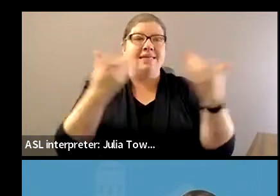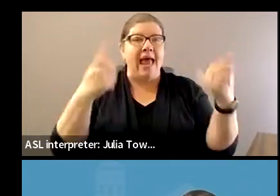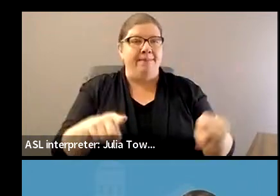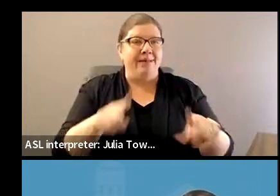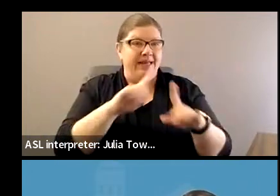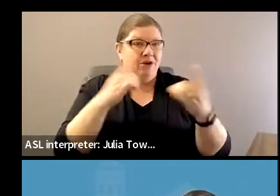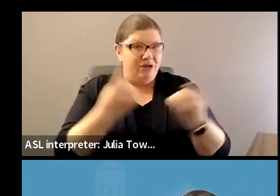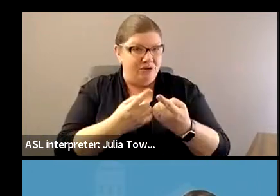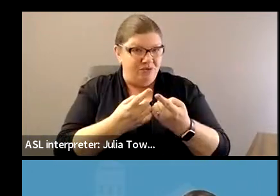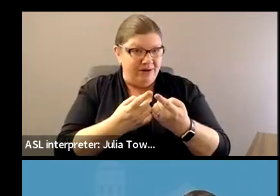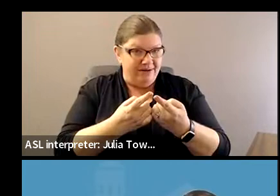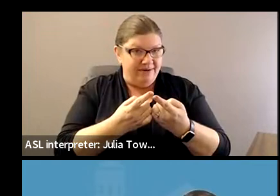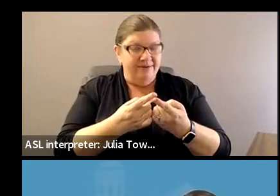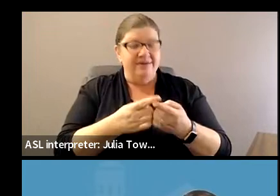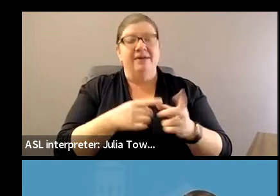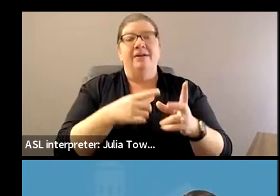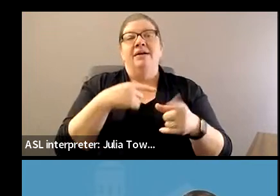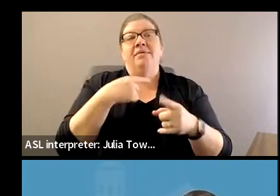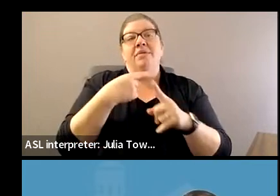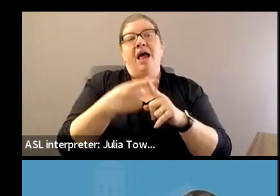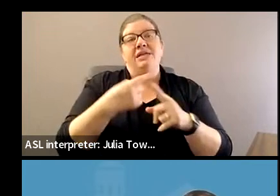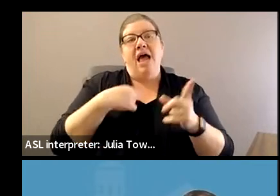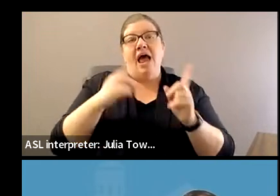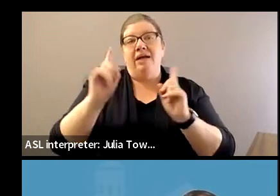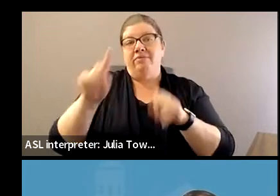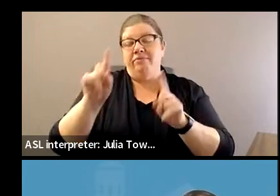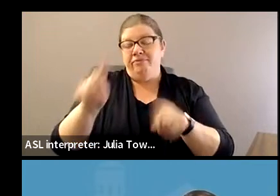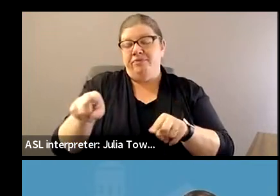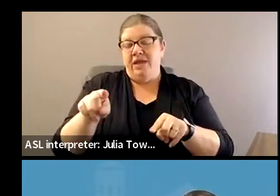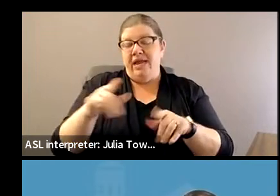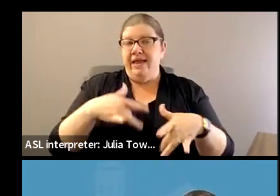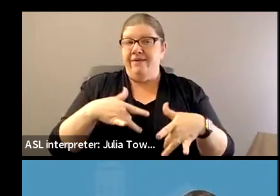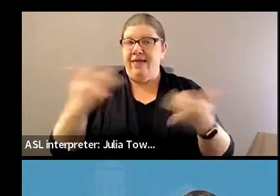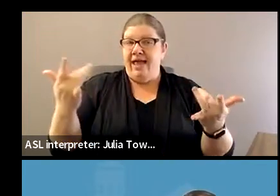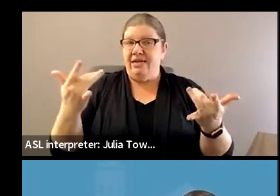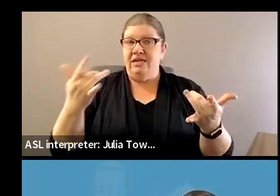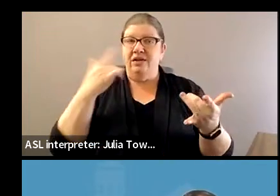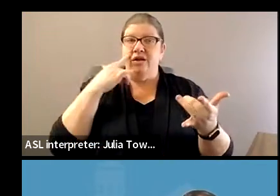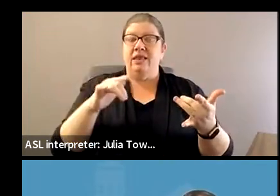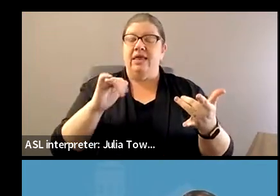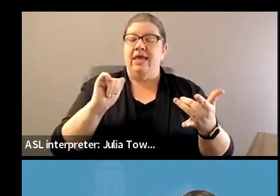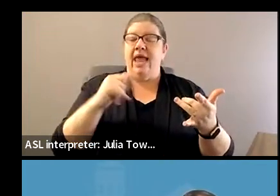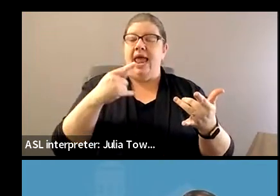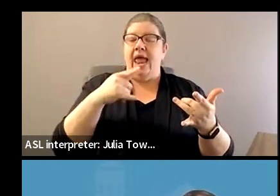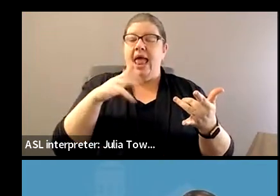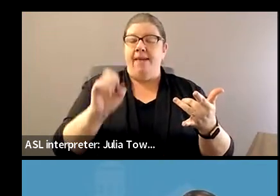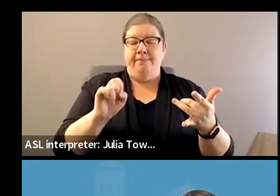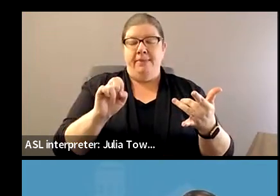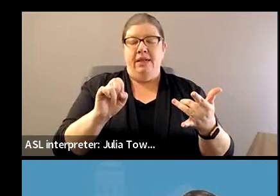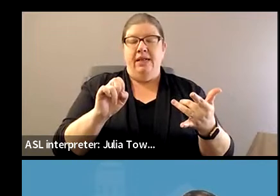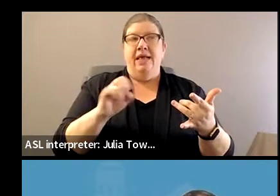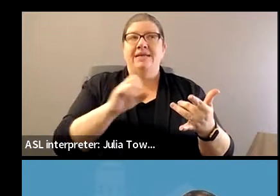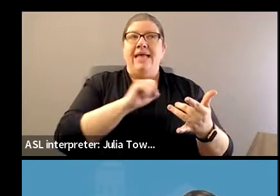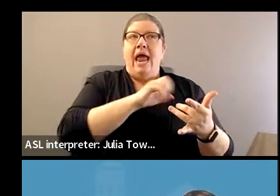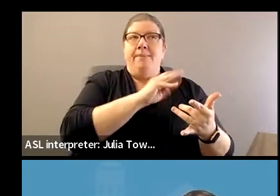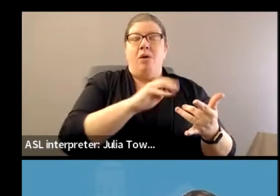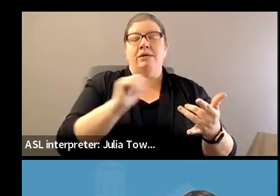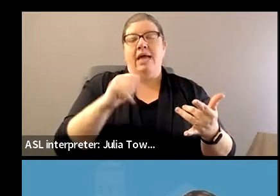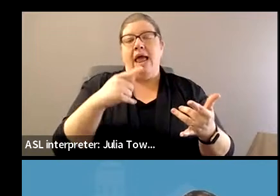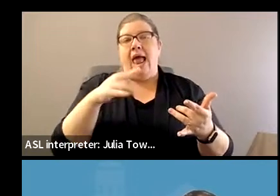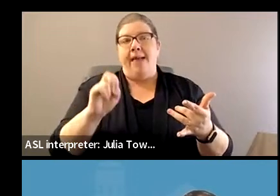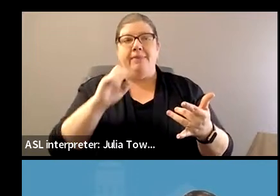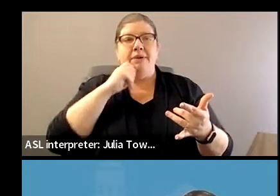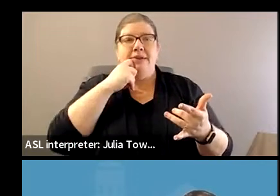district. In addition to that, I also attended an event of the Apple Academy, the San Marcos Apple Academy this